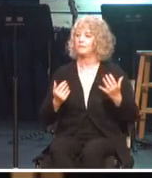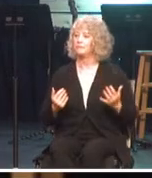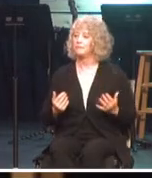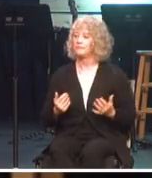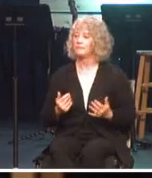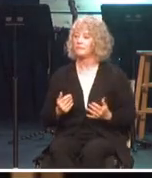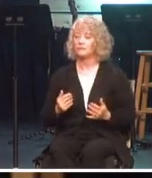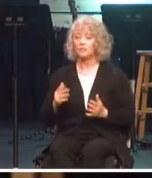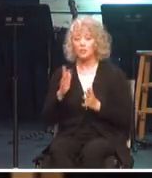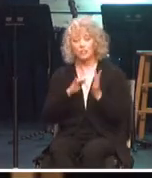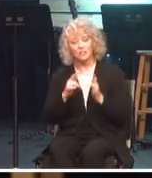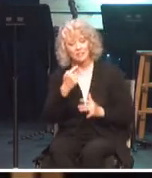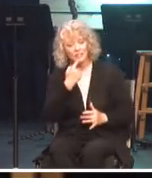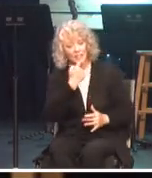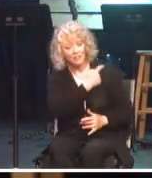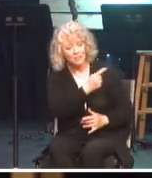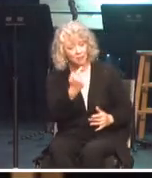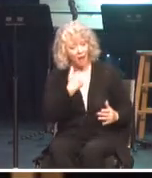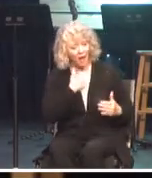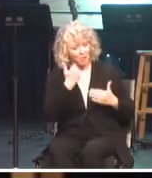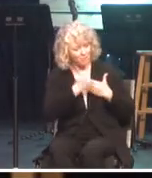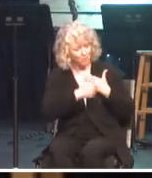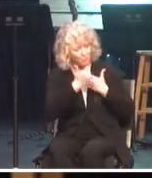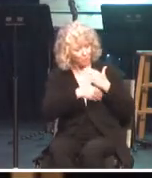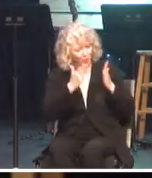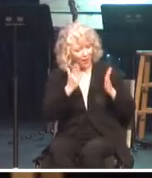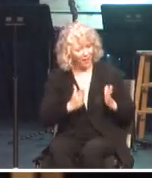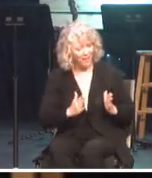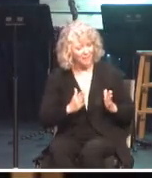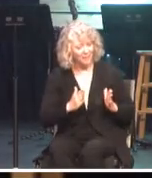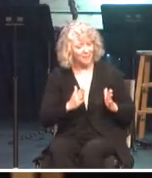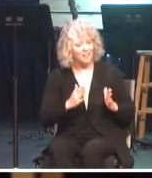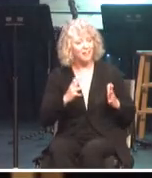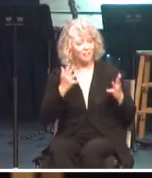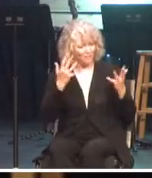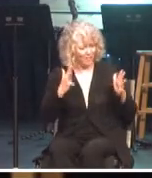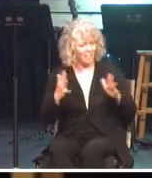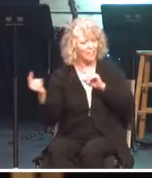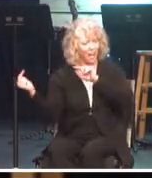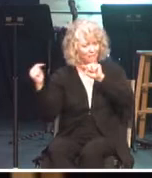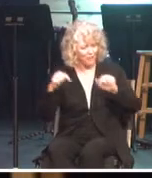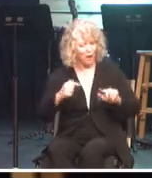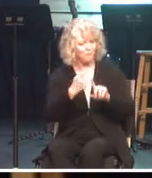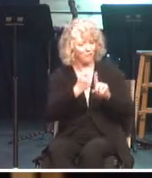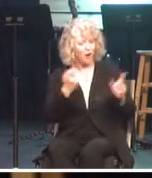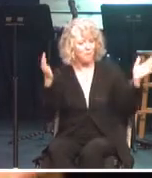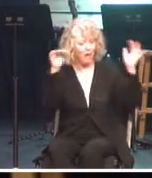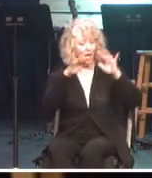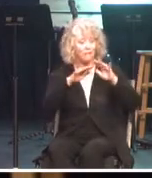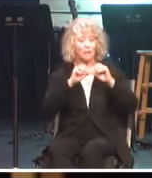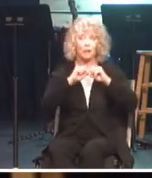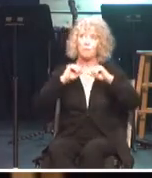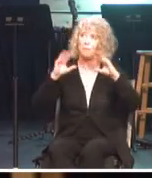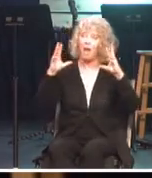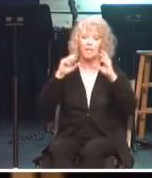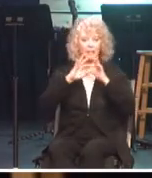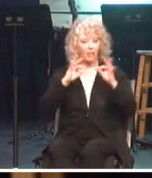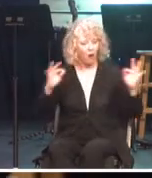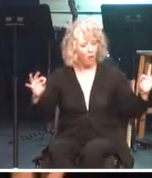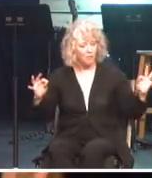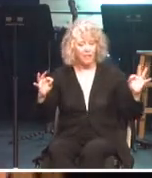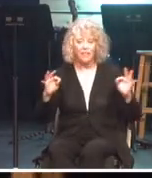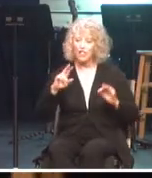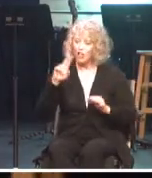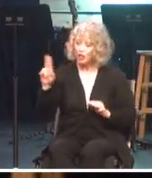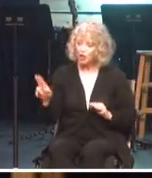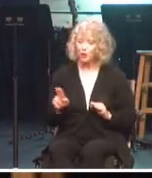I am the bread that came down out of heaven. That's an amazing claim. It's an amazing claim. Jesus uses the